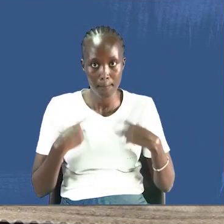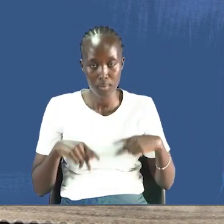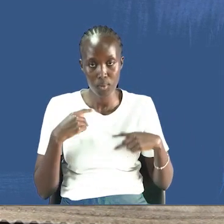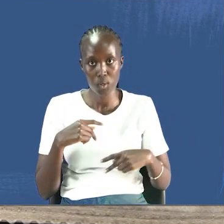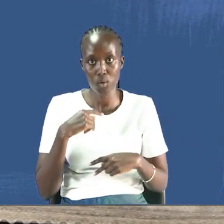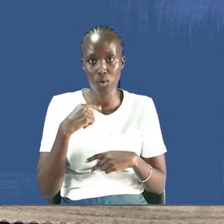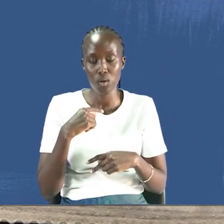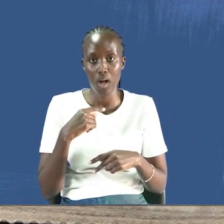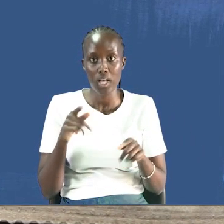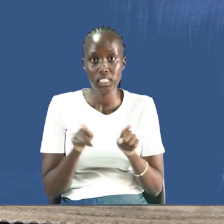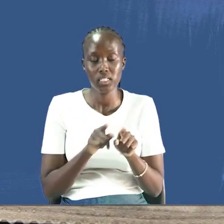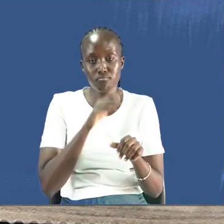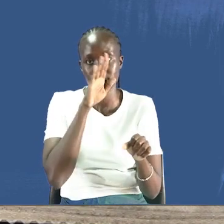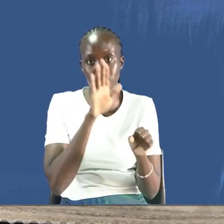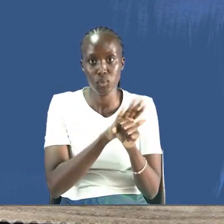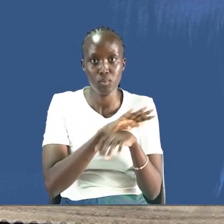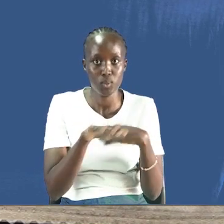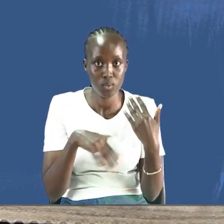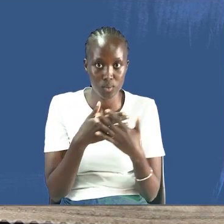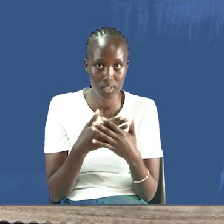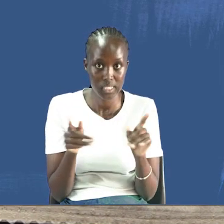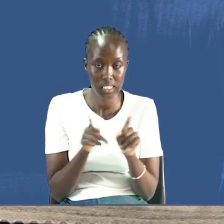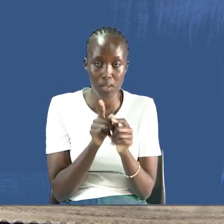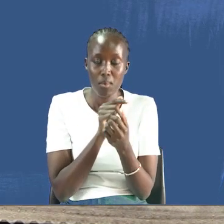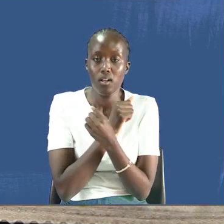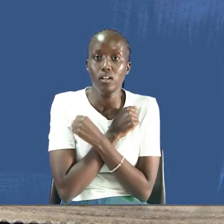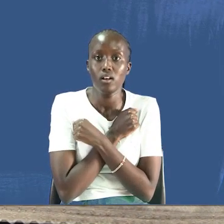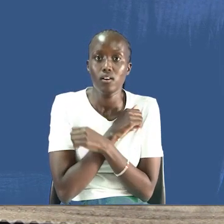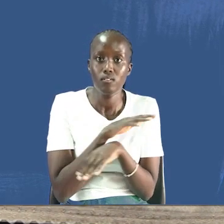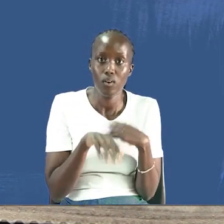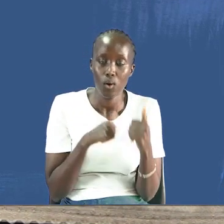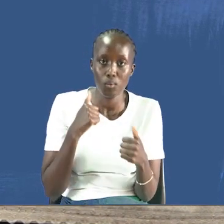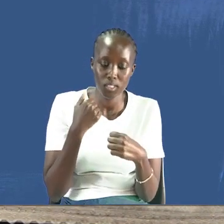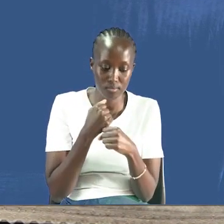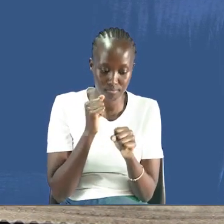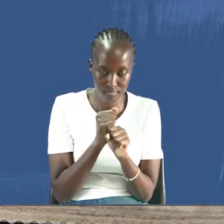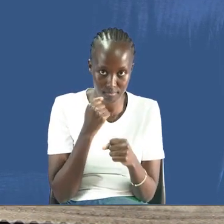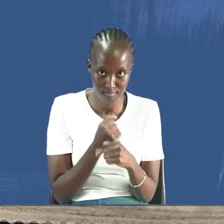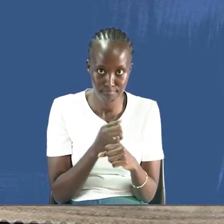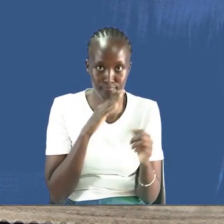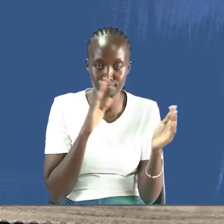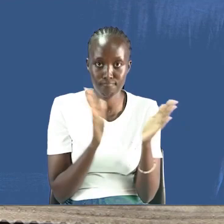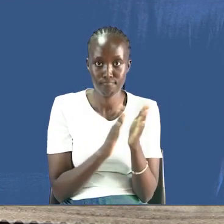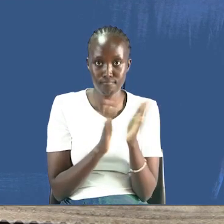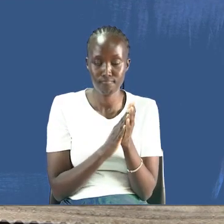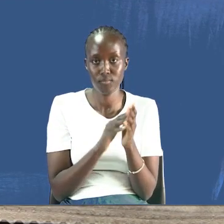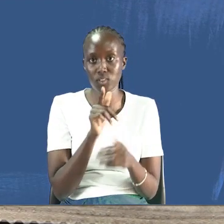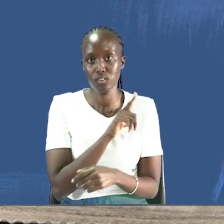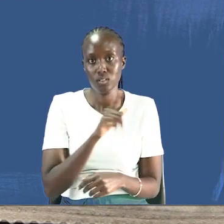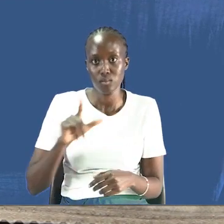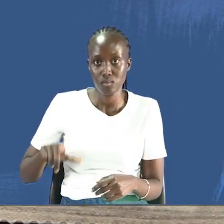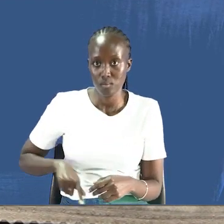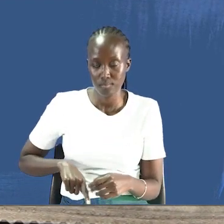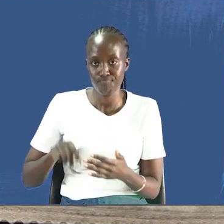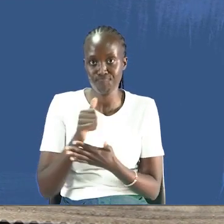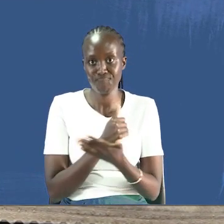to all his promises and loving towards all he has made. Praise the word of the